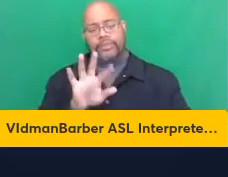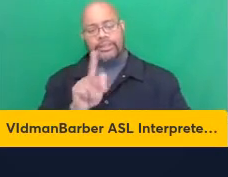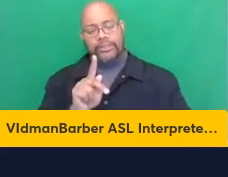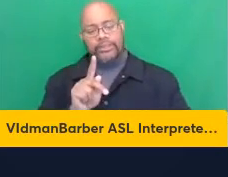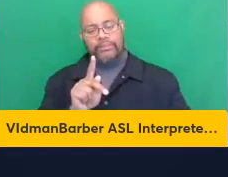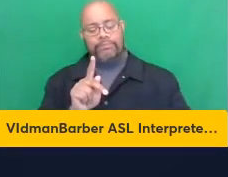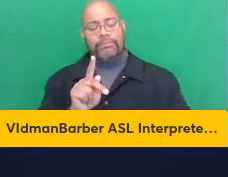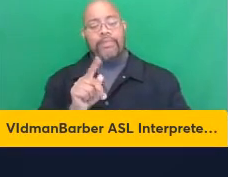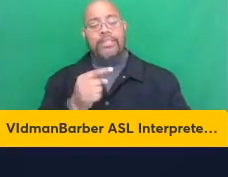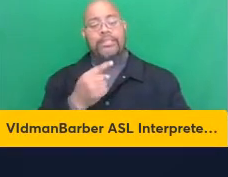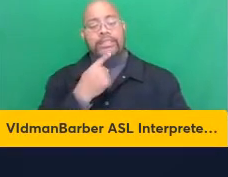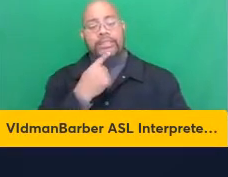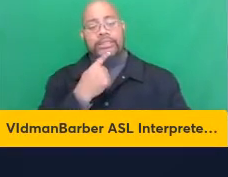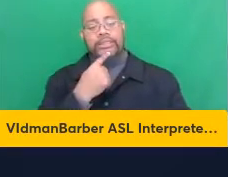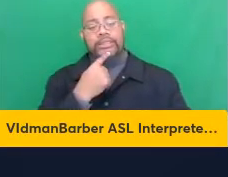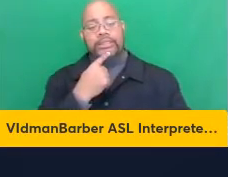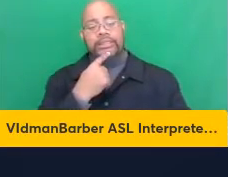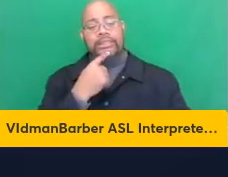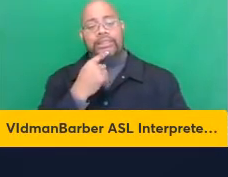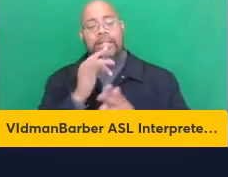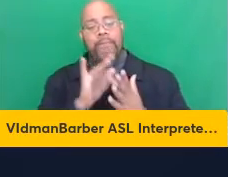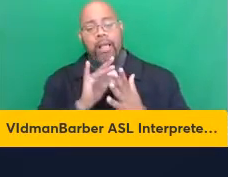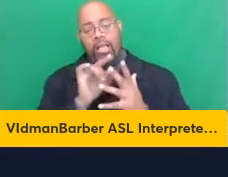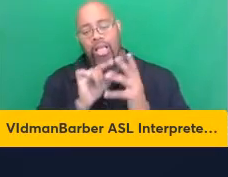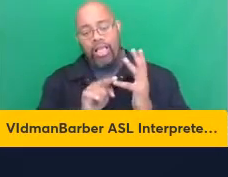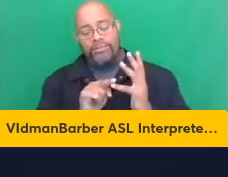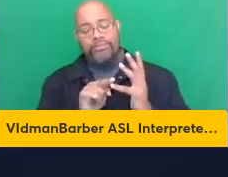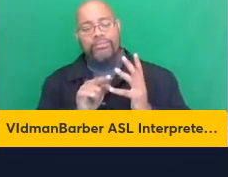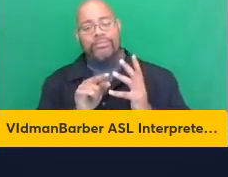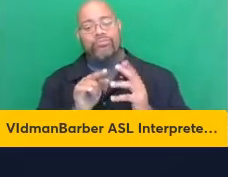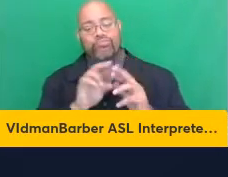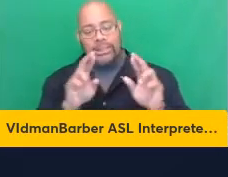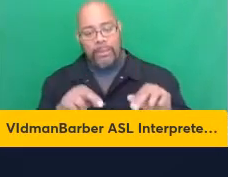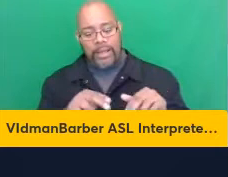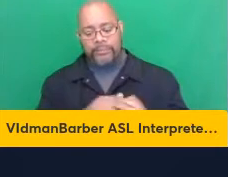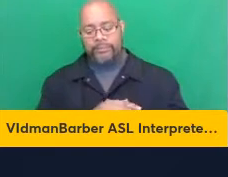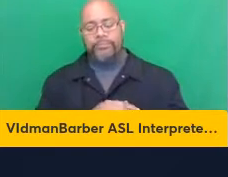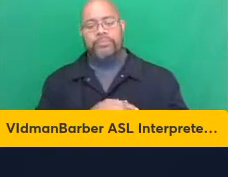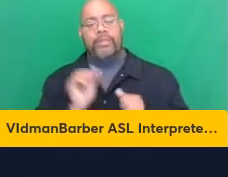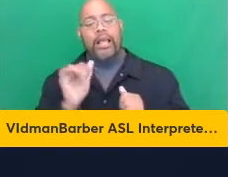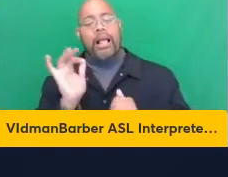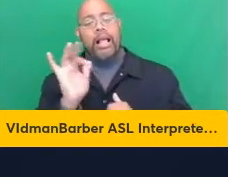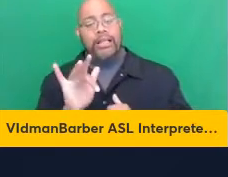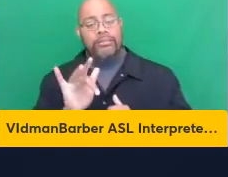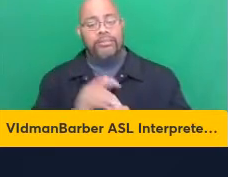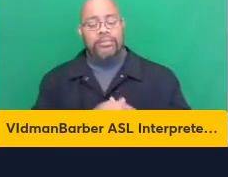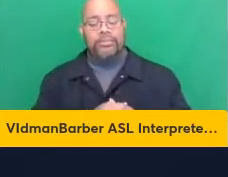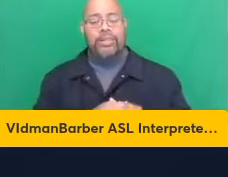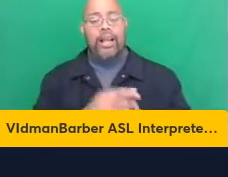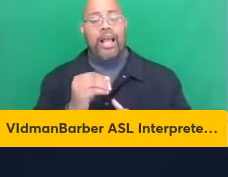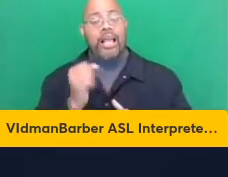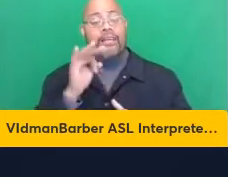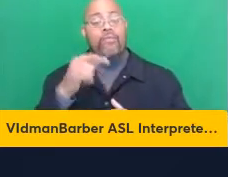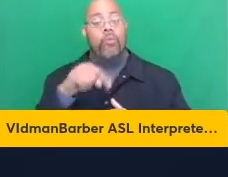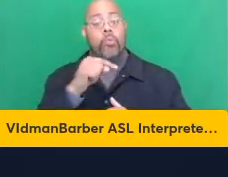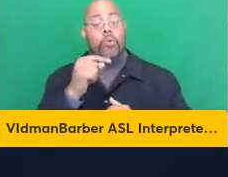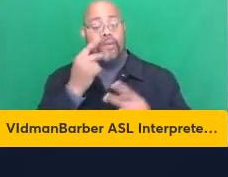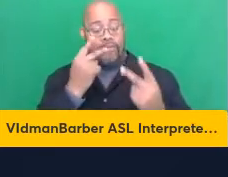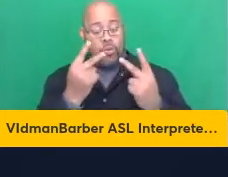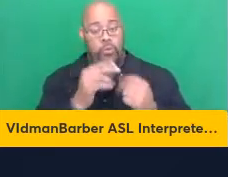right here. It says Gertrude Nonterah Medical Communications Resume. You can click on that. And then if we view